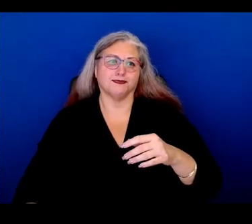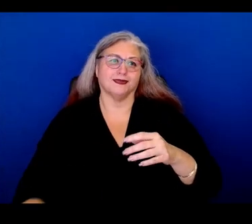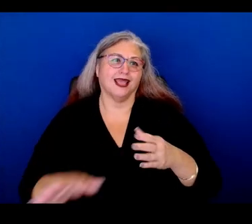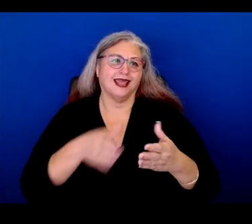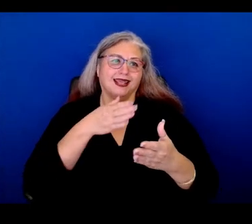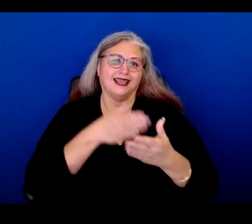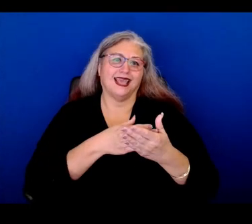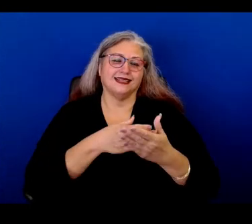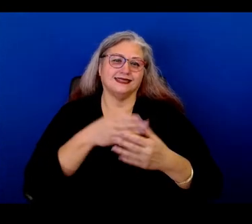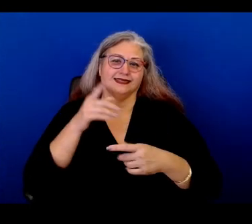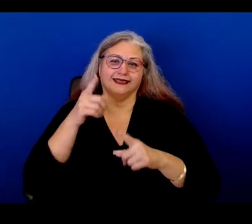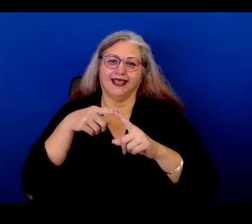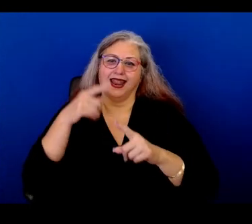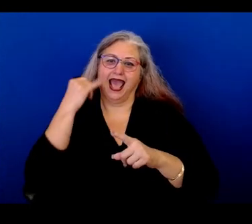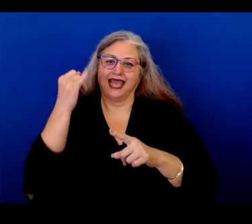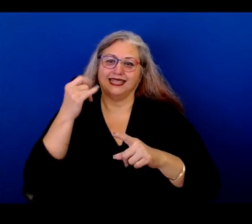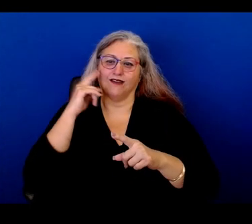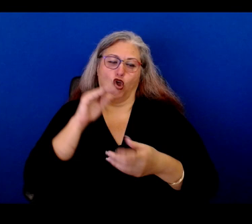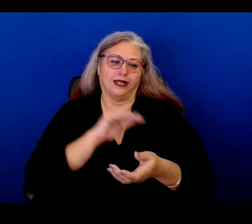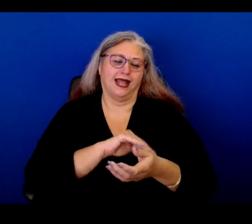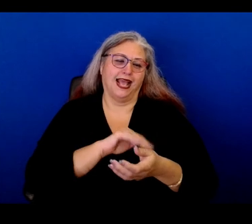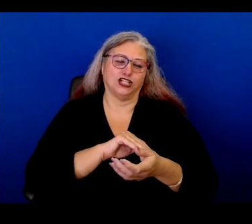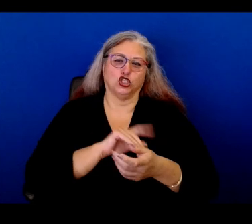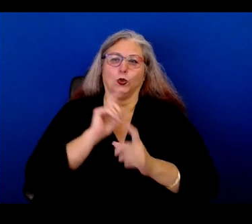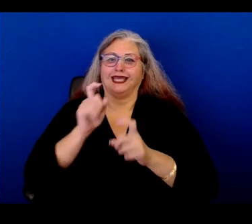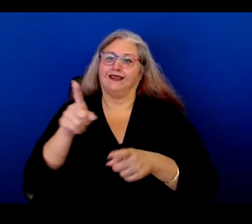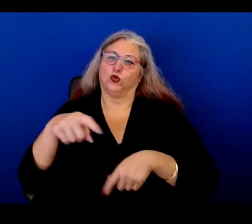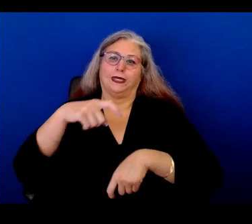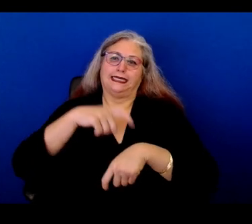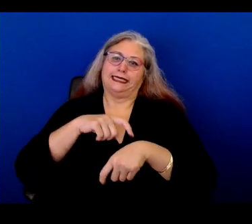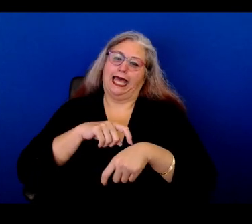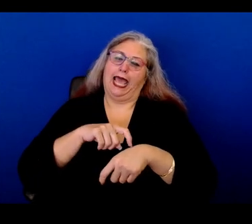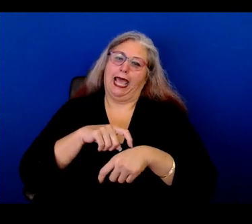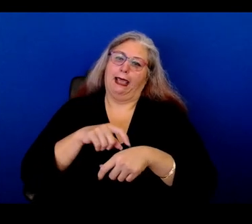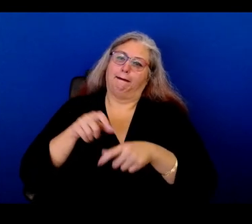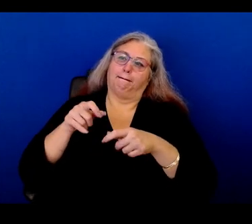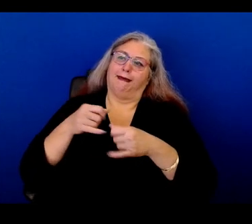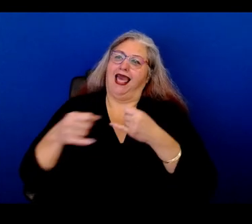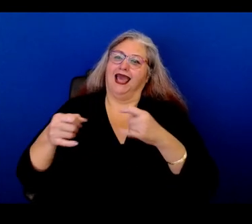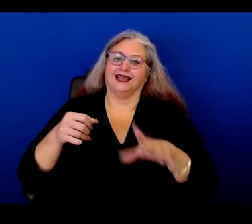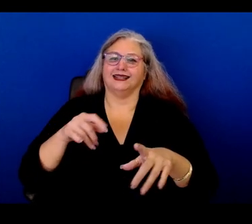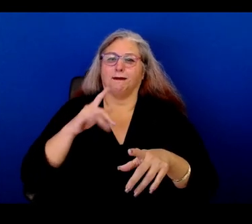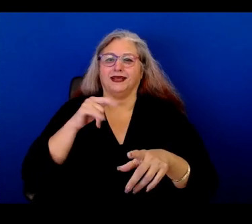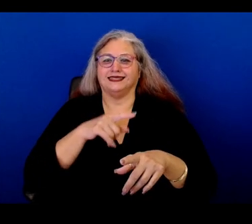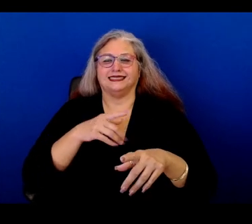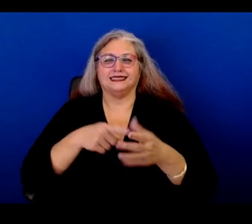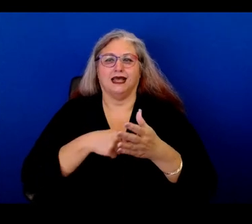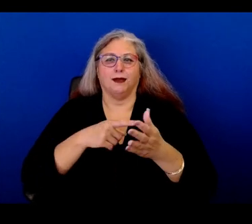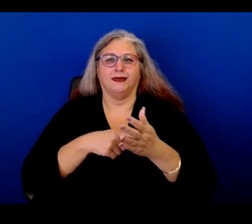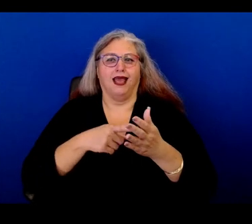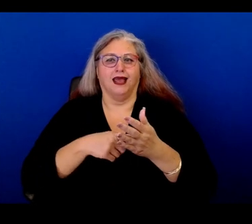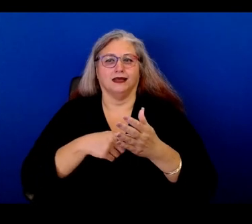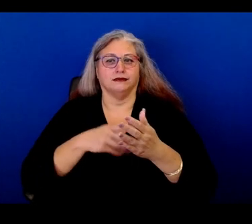idea of doctors giving people timelines in general, because I think it's overdone sometimes. You